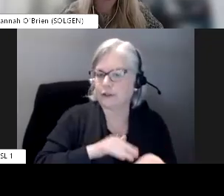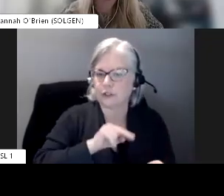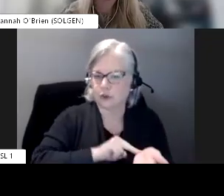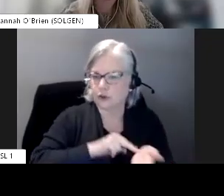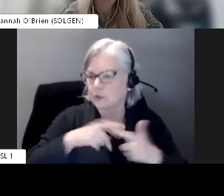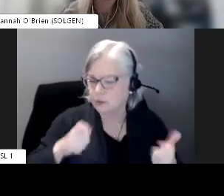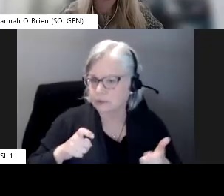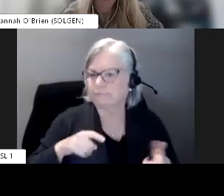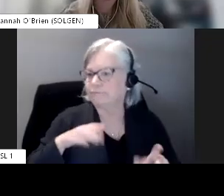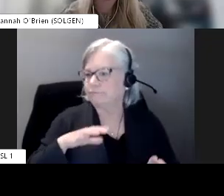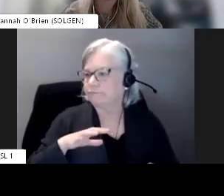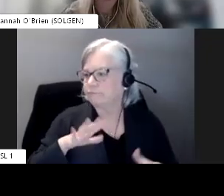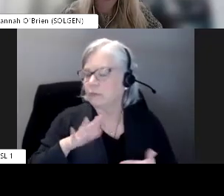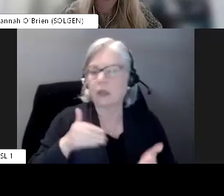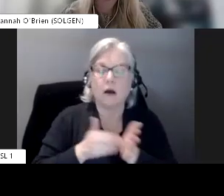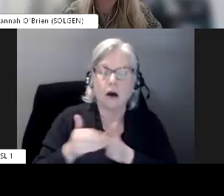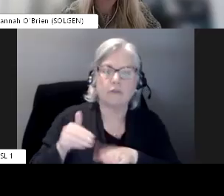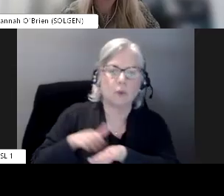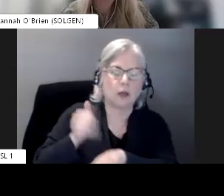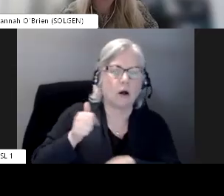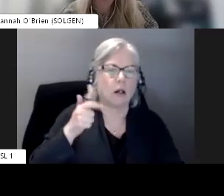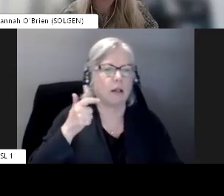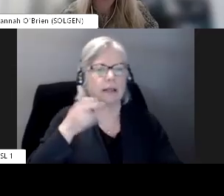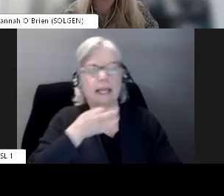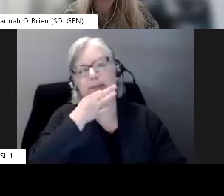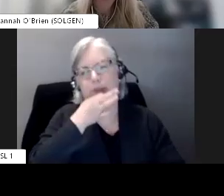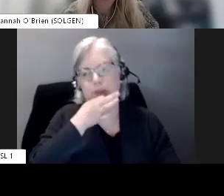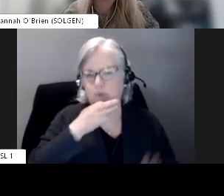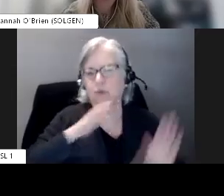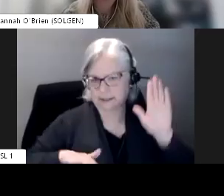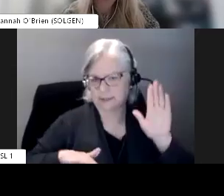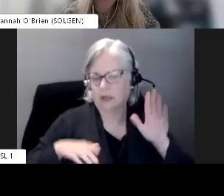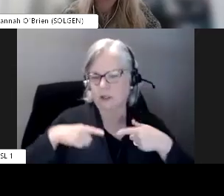cetera. And there are often also experts who testify at inquests.